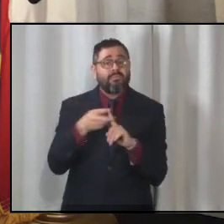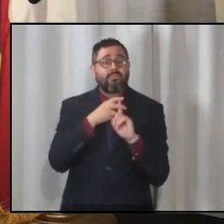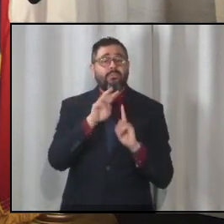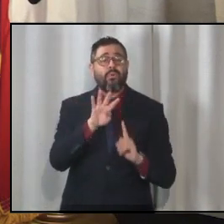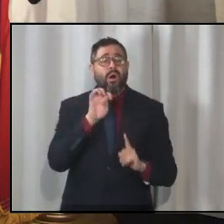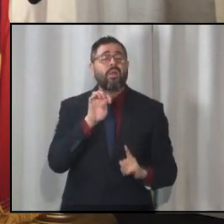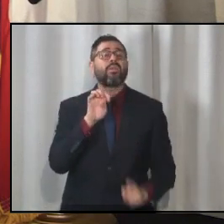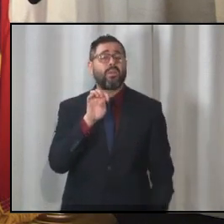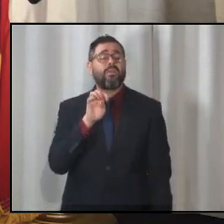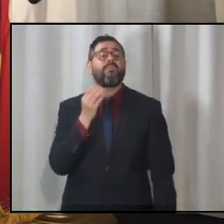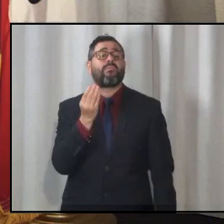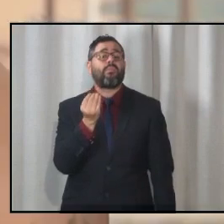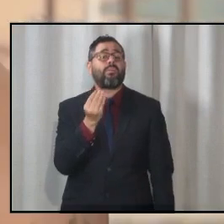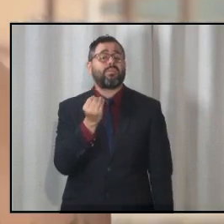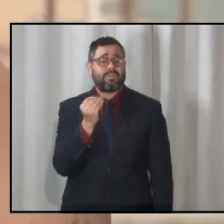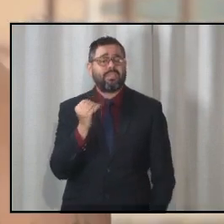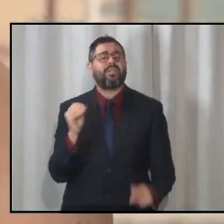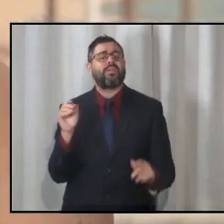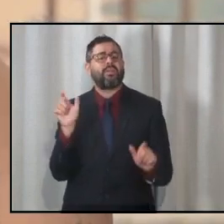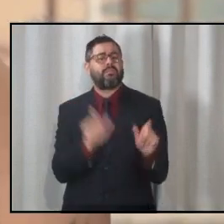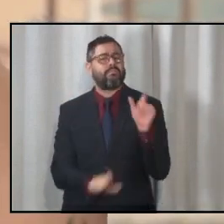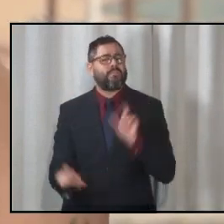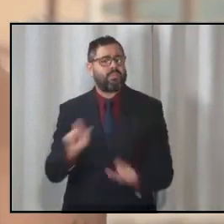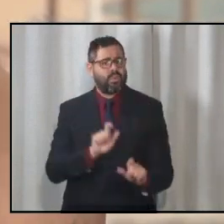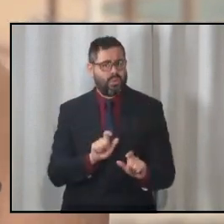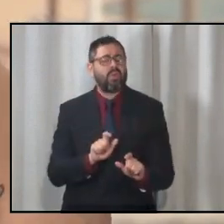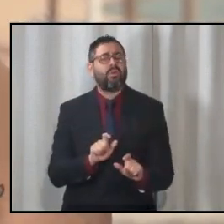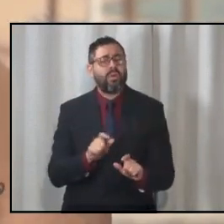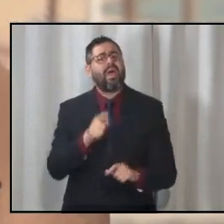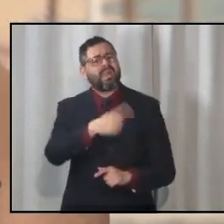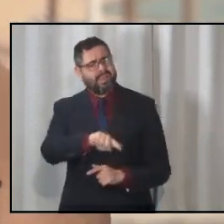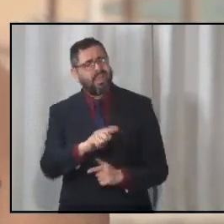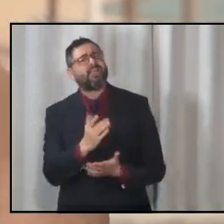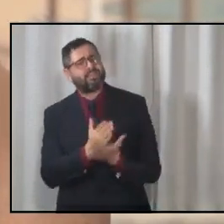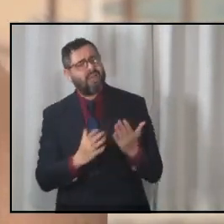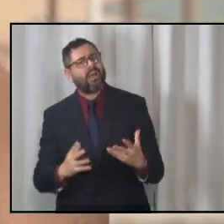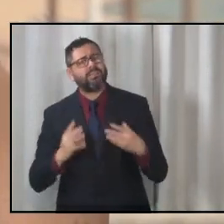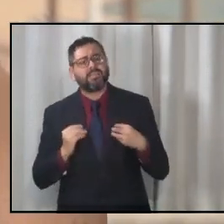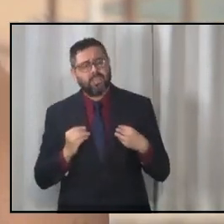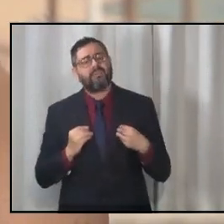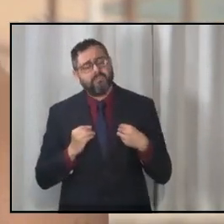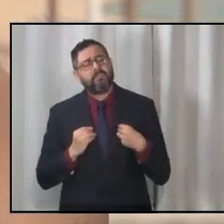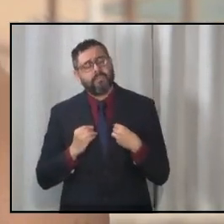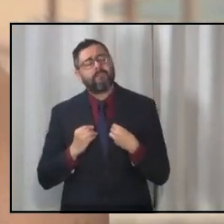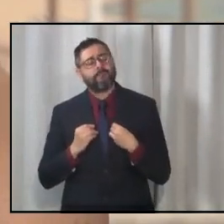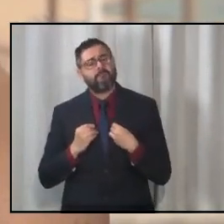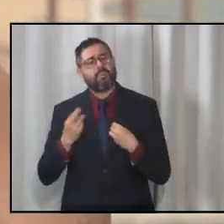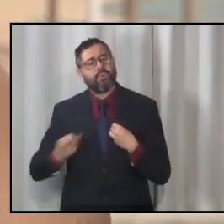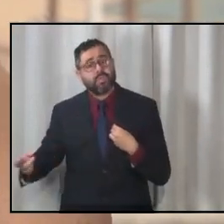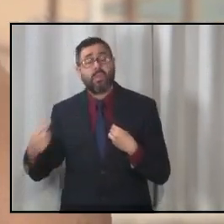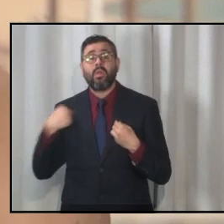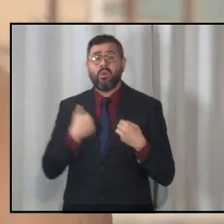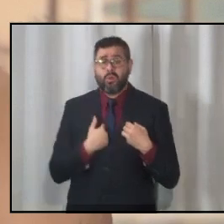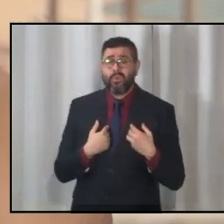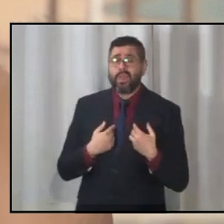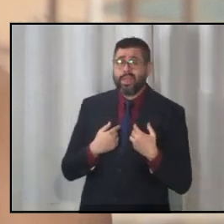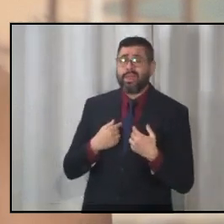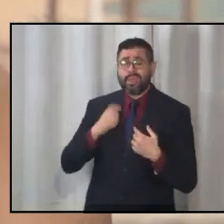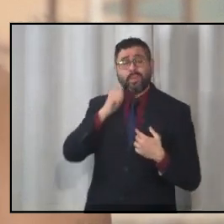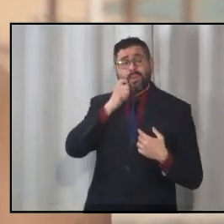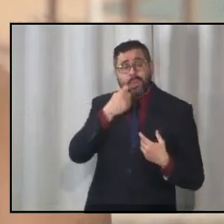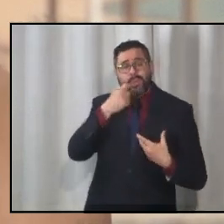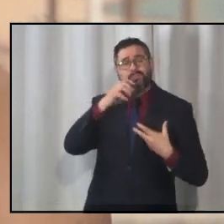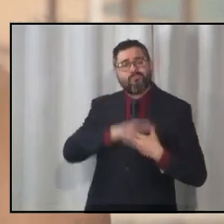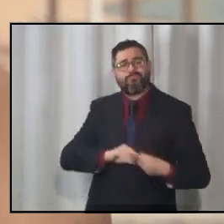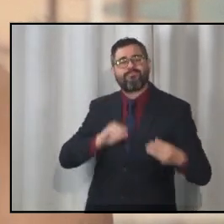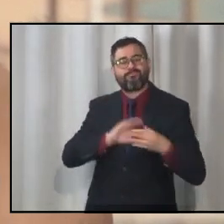of those contacts have accepted services, which is amazing. Incredible. We did have some cool stories. I mean, the team that's on the MAC has been doing